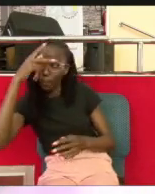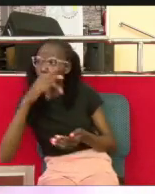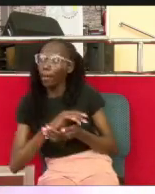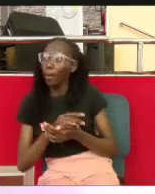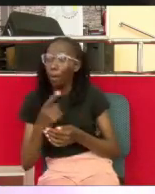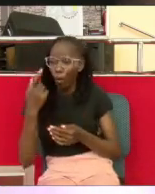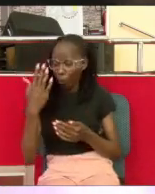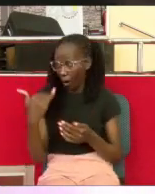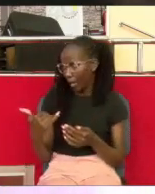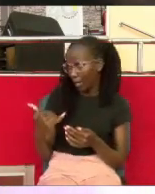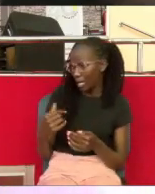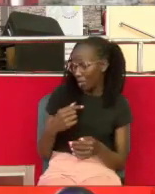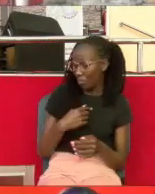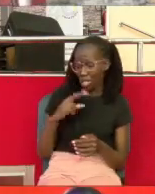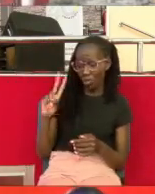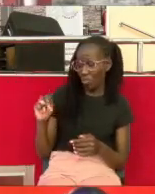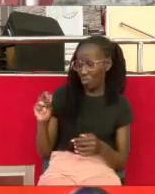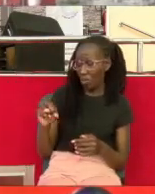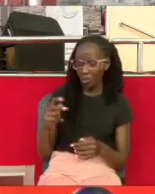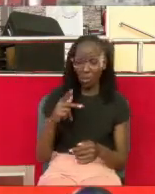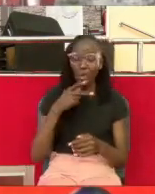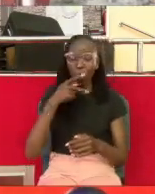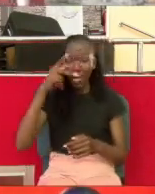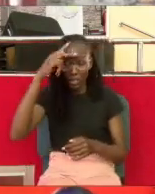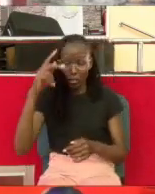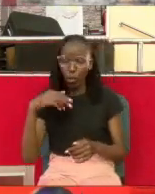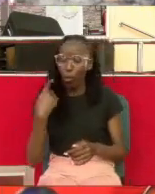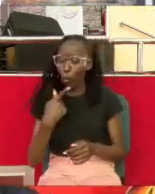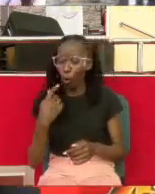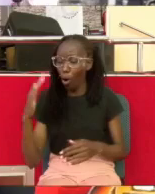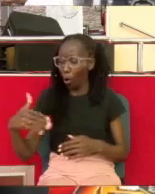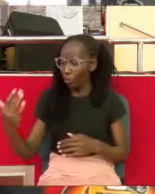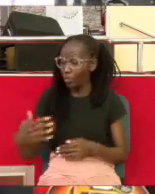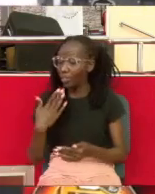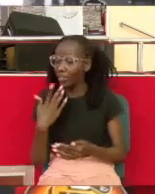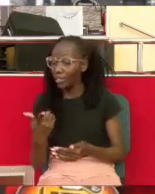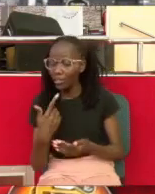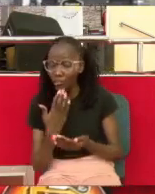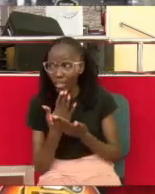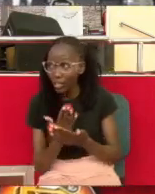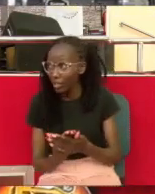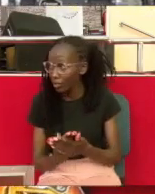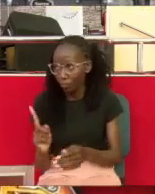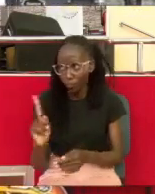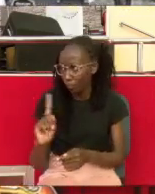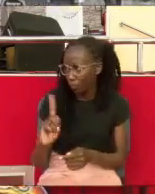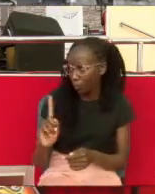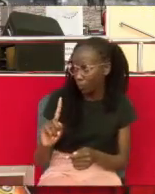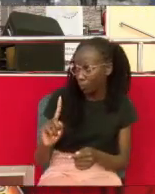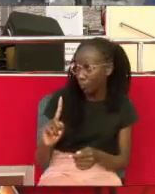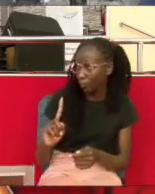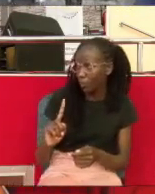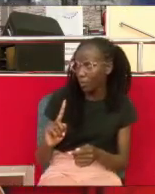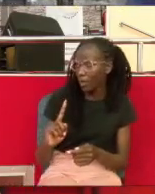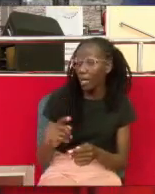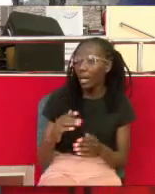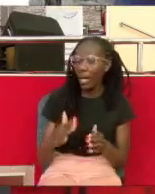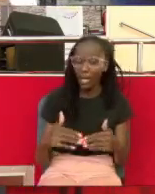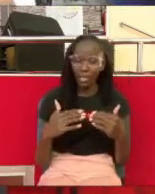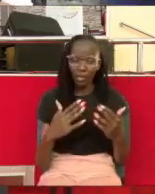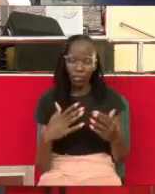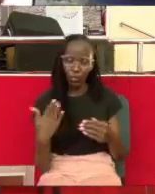Because I'm no longer the parent that he needs to say thank you. I will not only give him something because of just thank